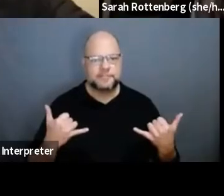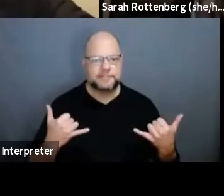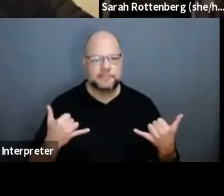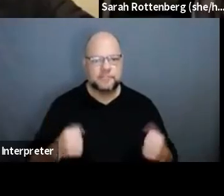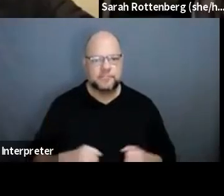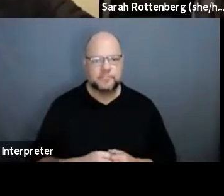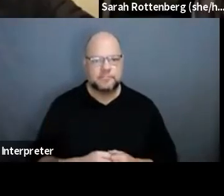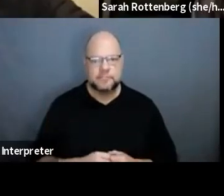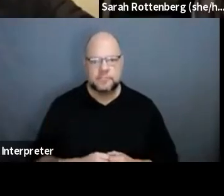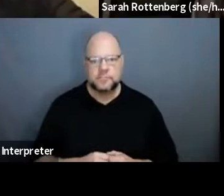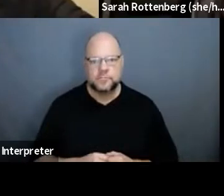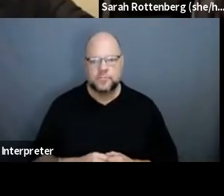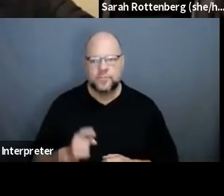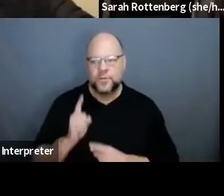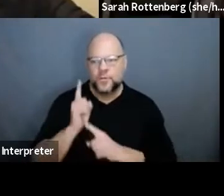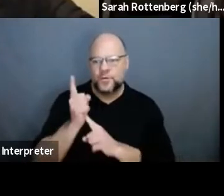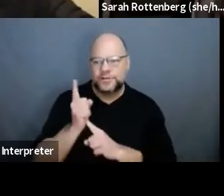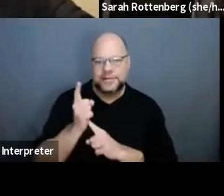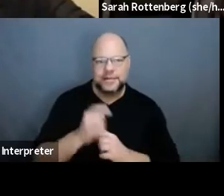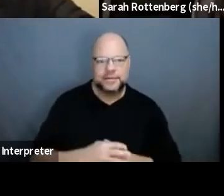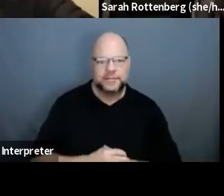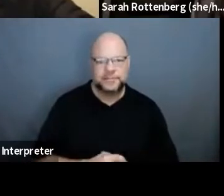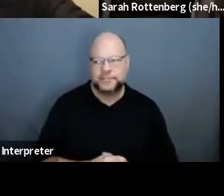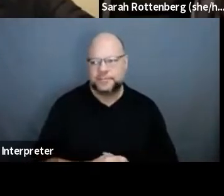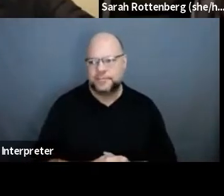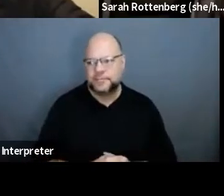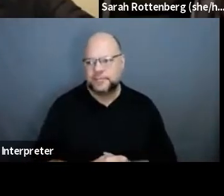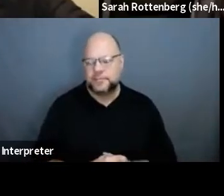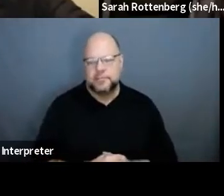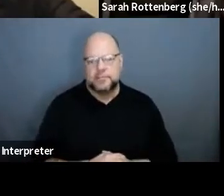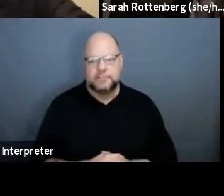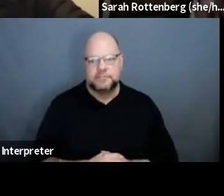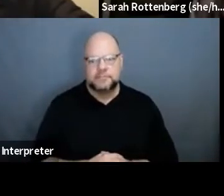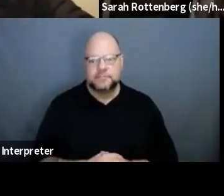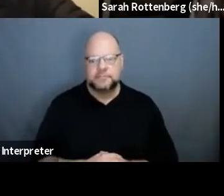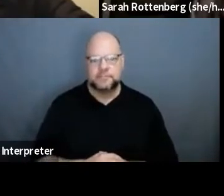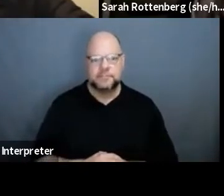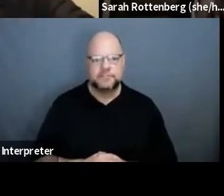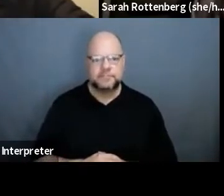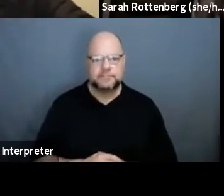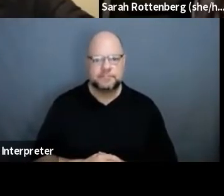But give me 1 second. Oh, I was not anticipating that.